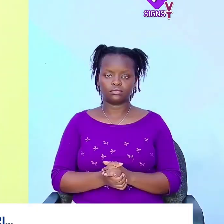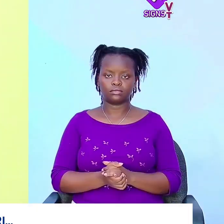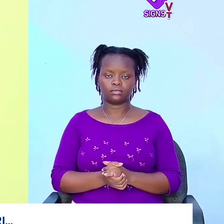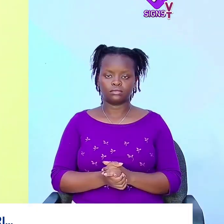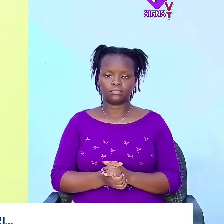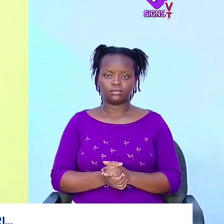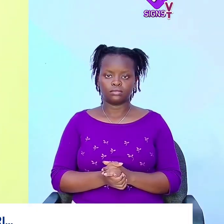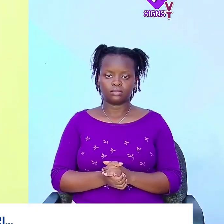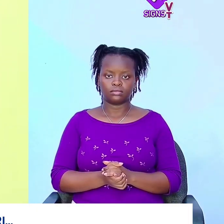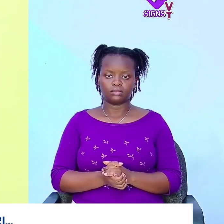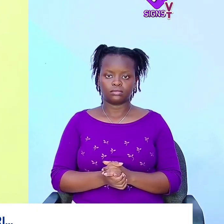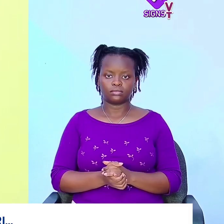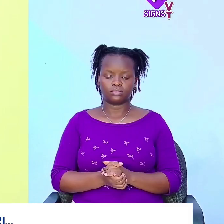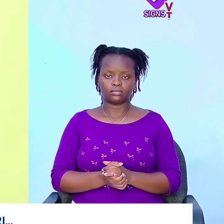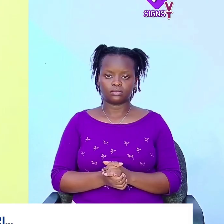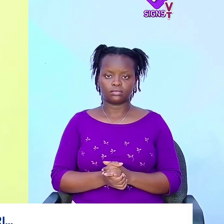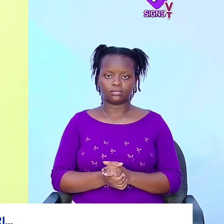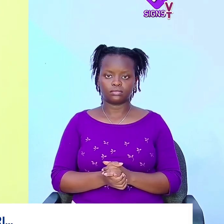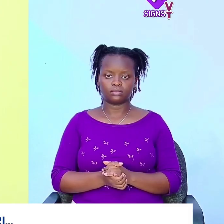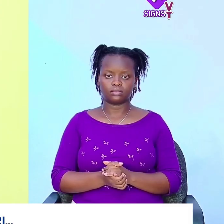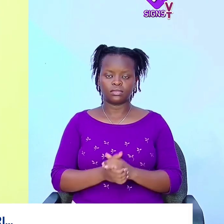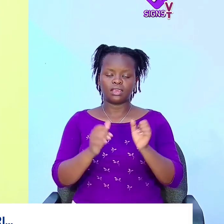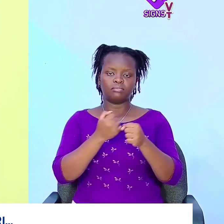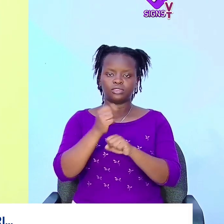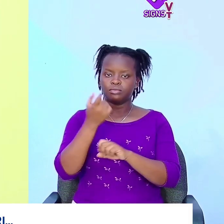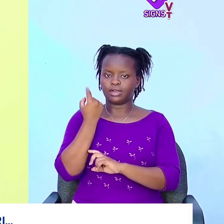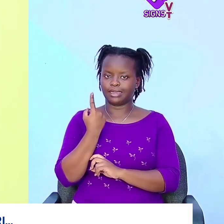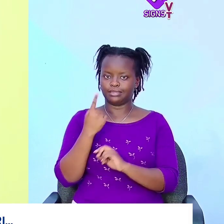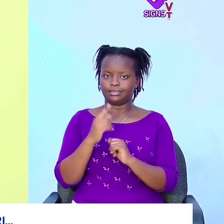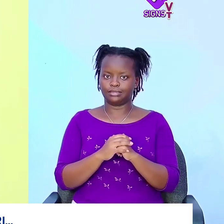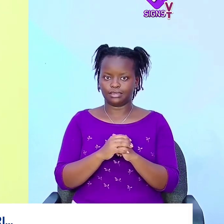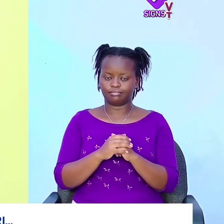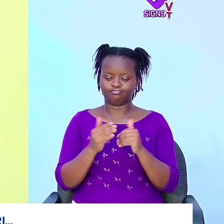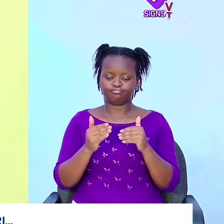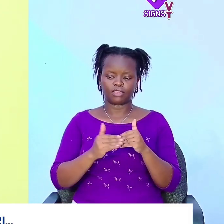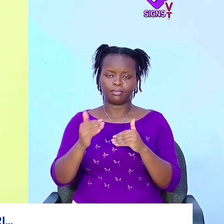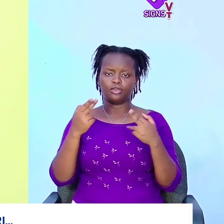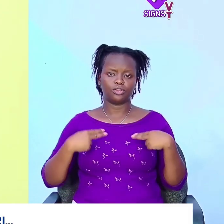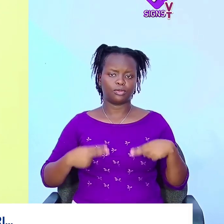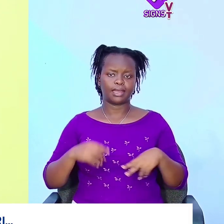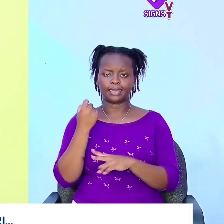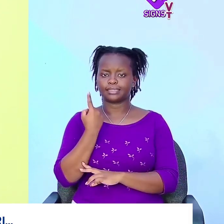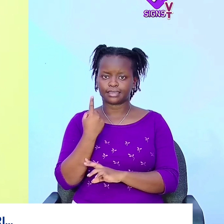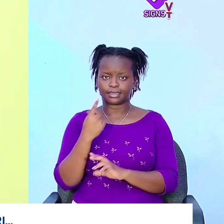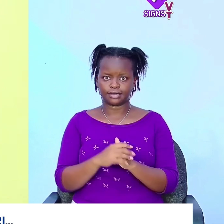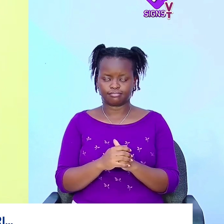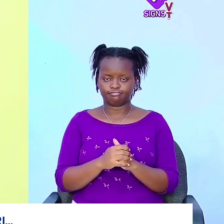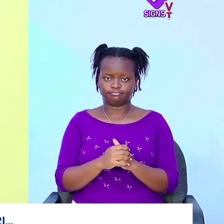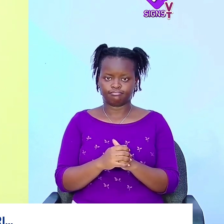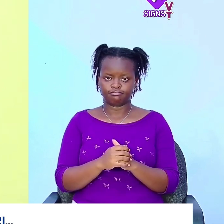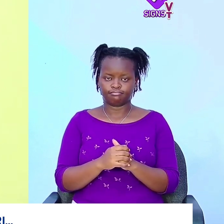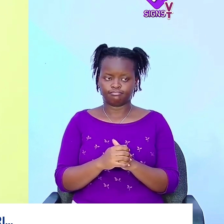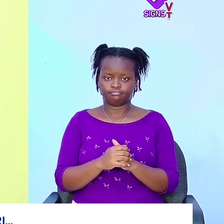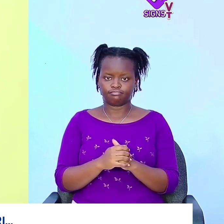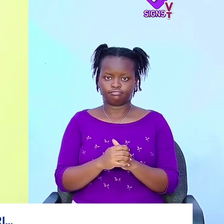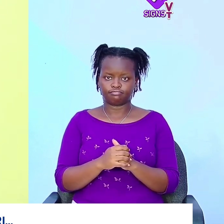By the minor cannot be fathomable. It is beyond human understanding. Describing